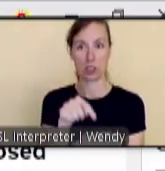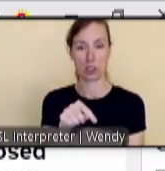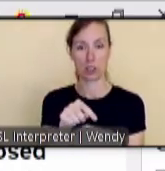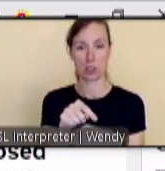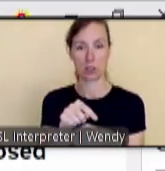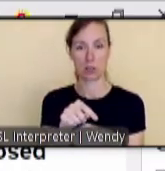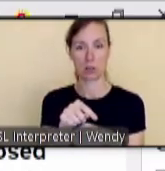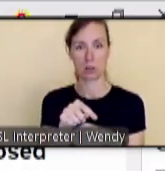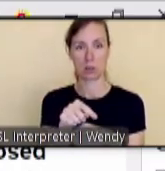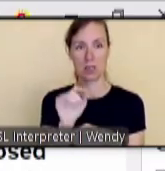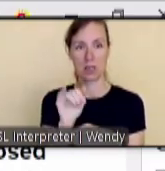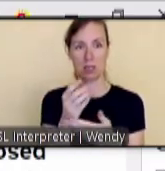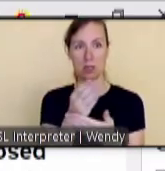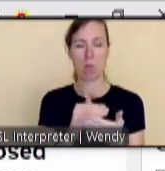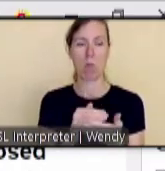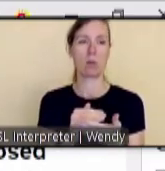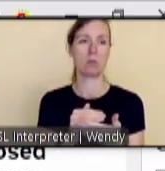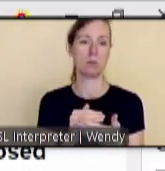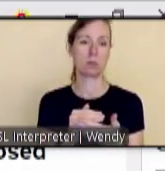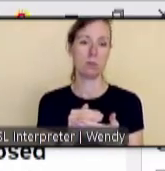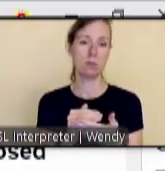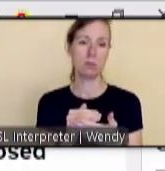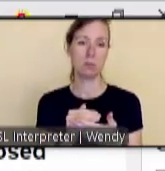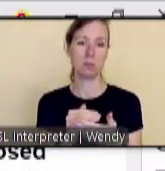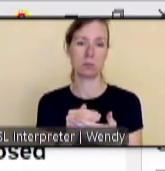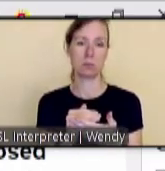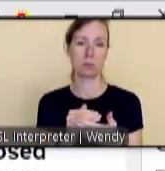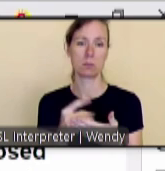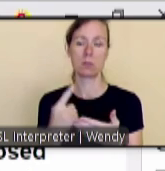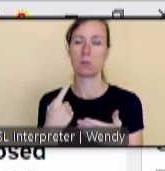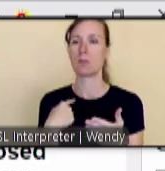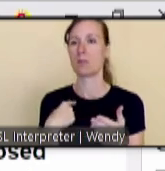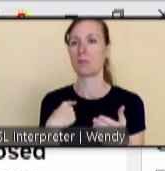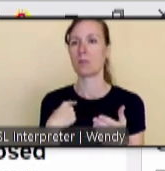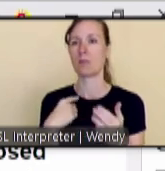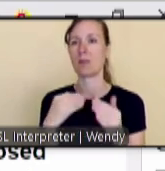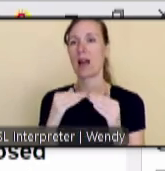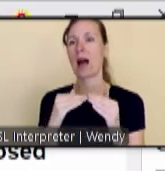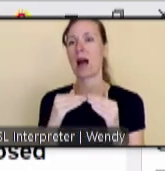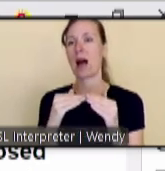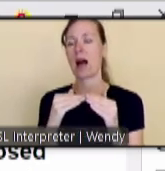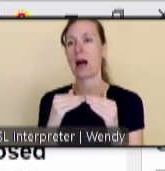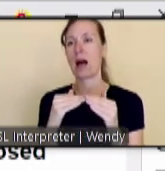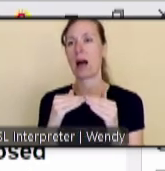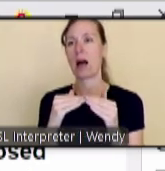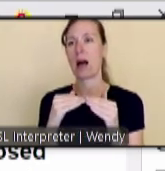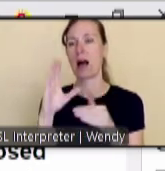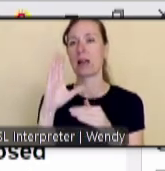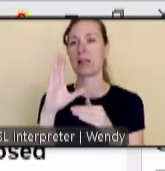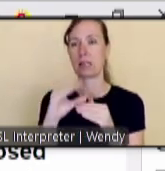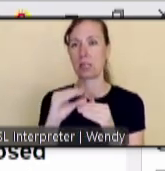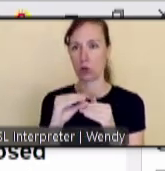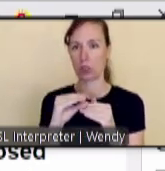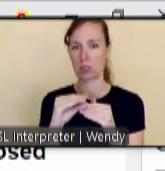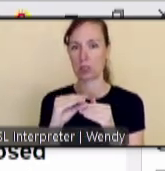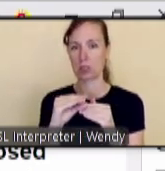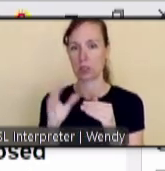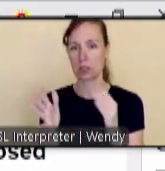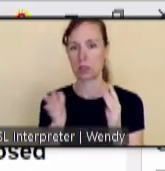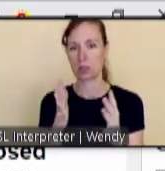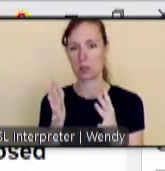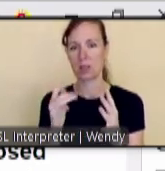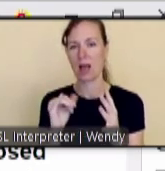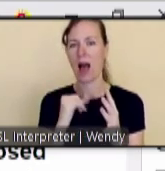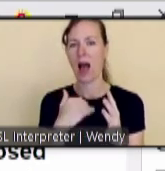is, well, I decreased the, I've had a motto to try to always have